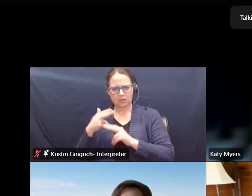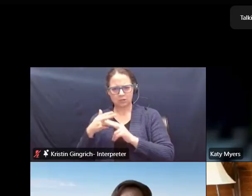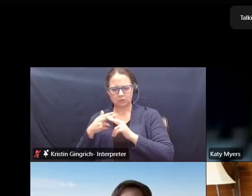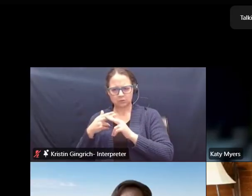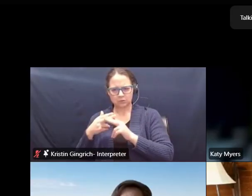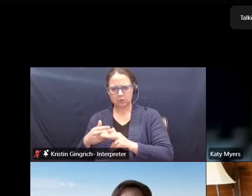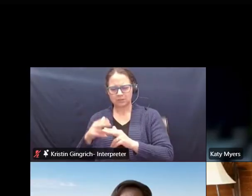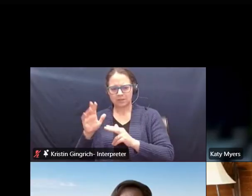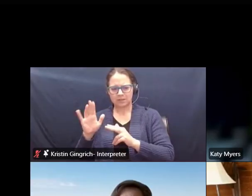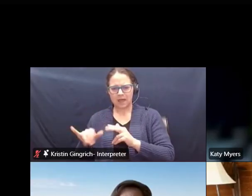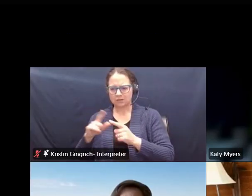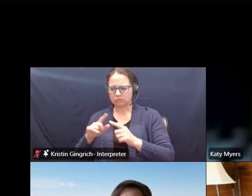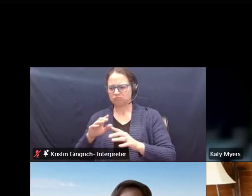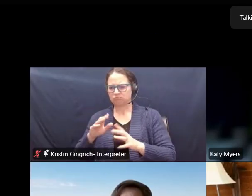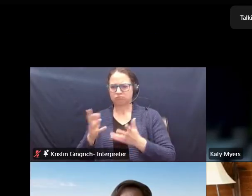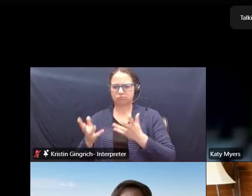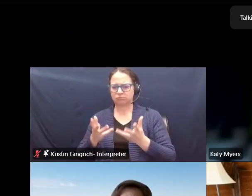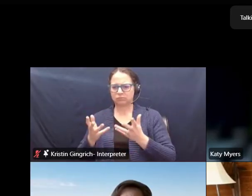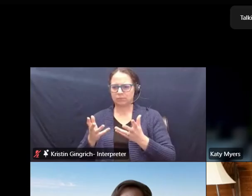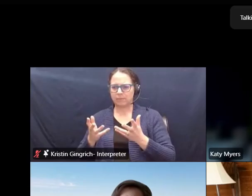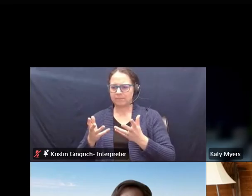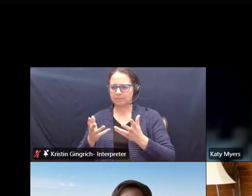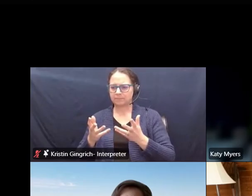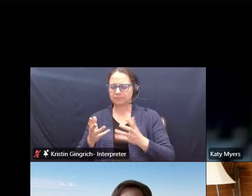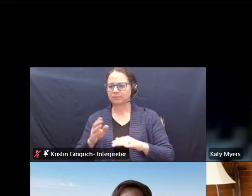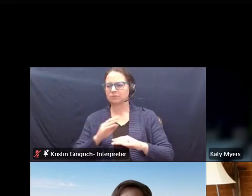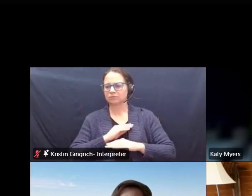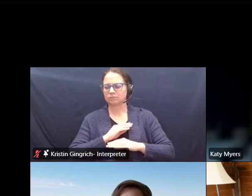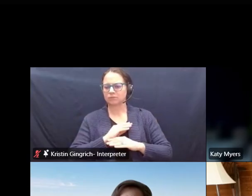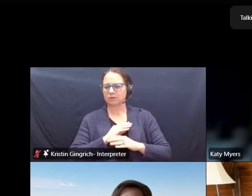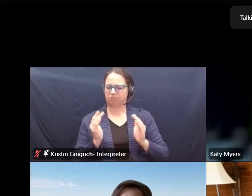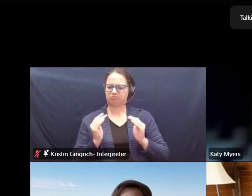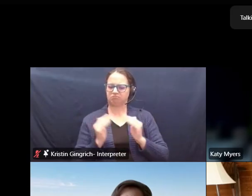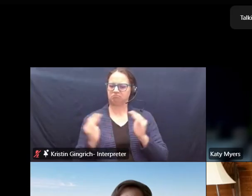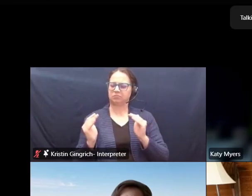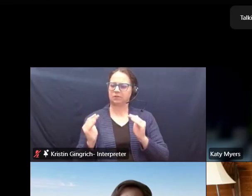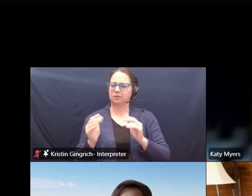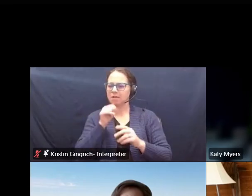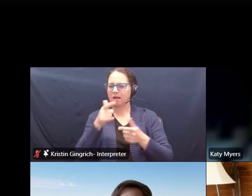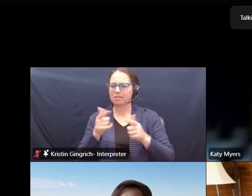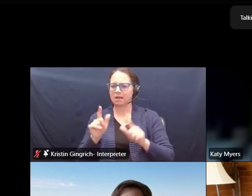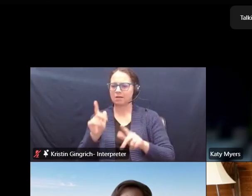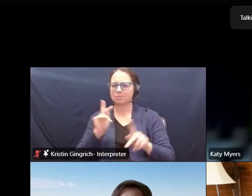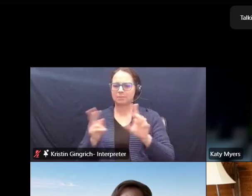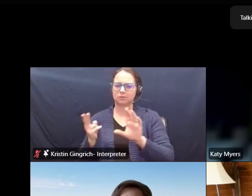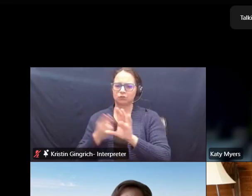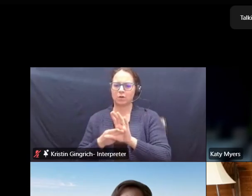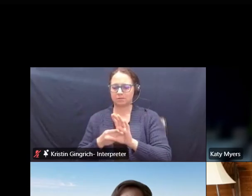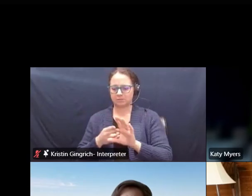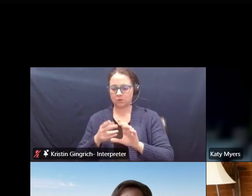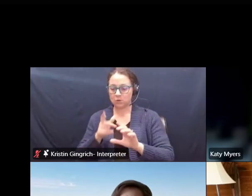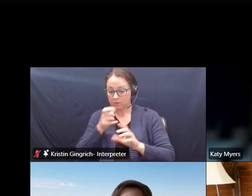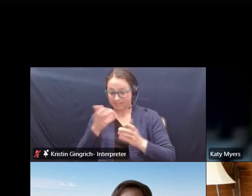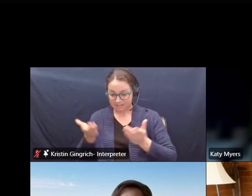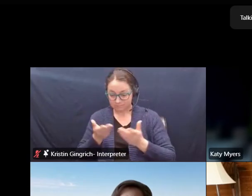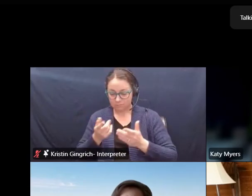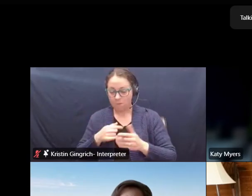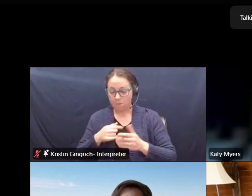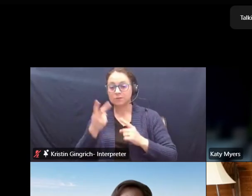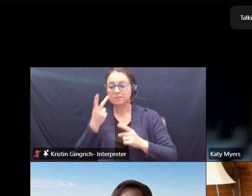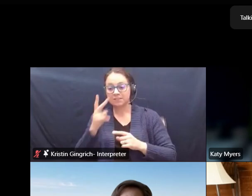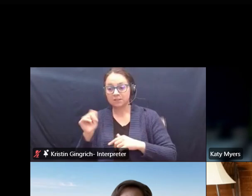to justify not allowing people on the call to see other people on